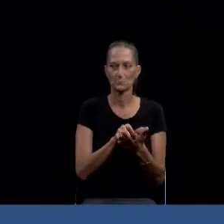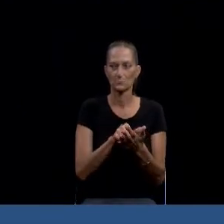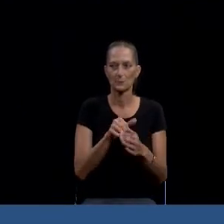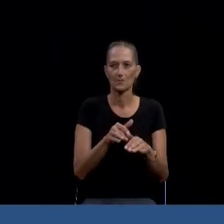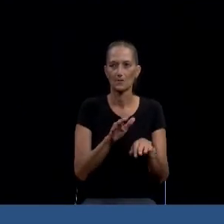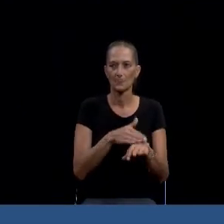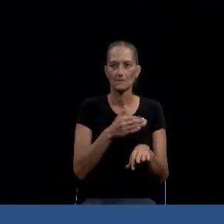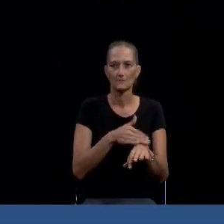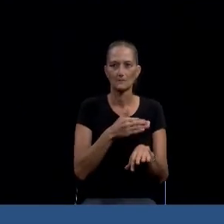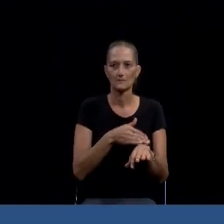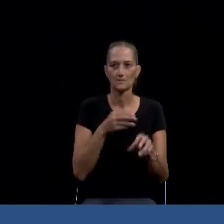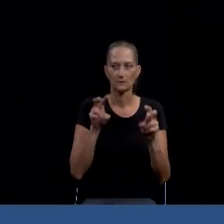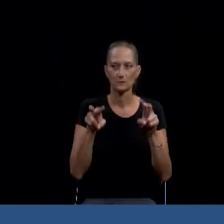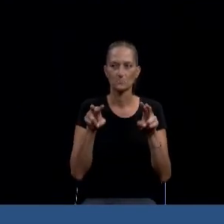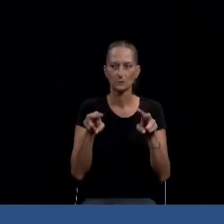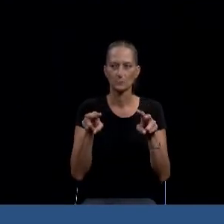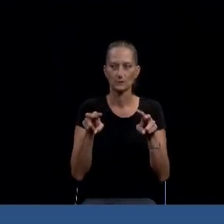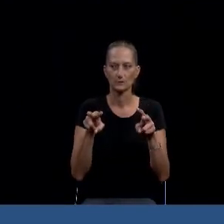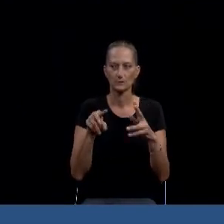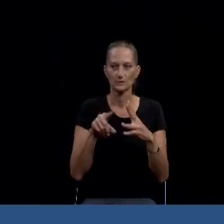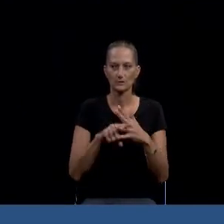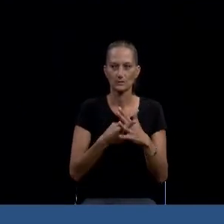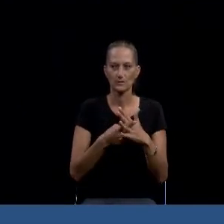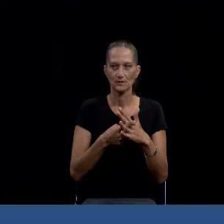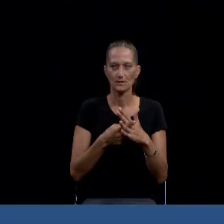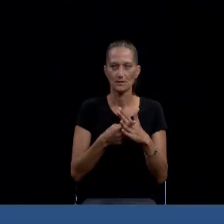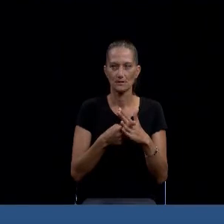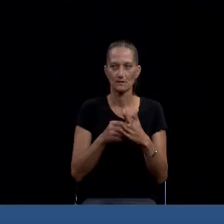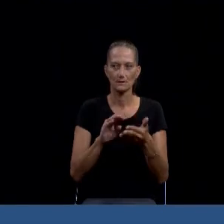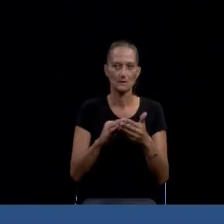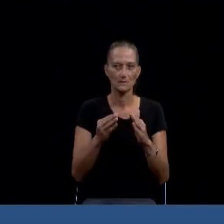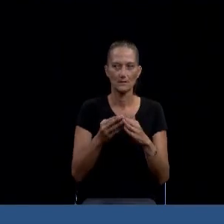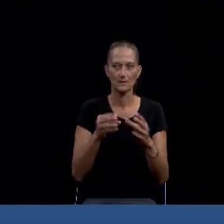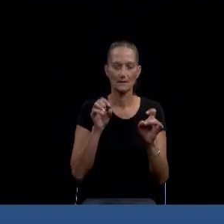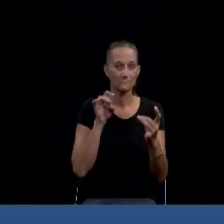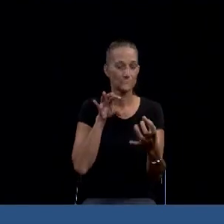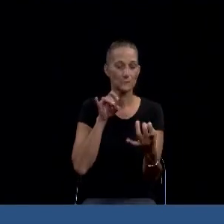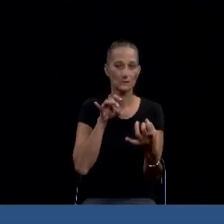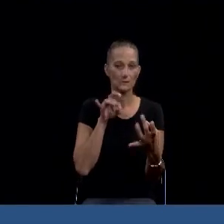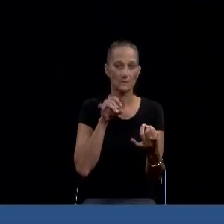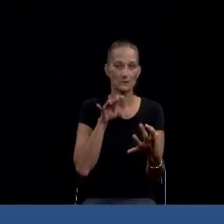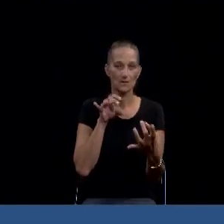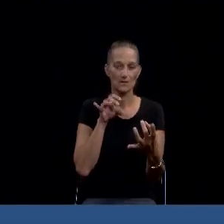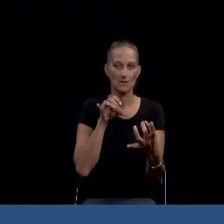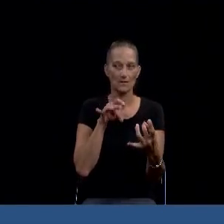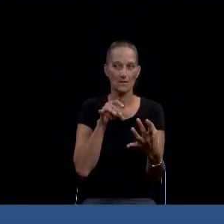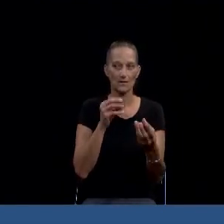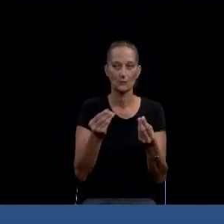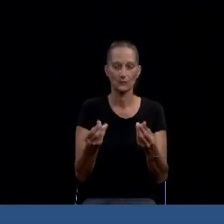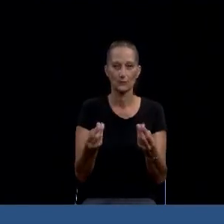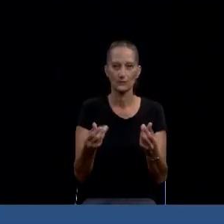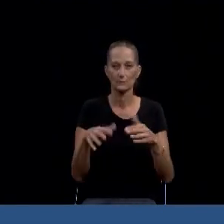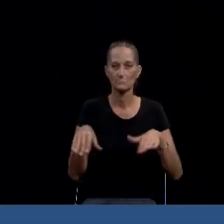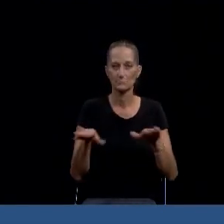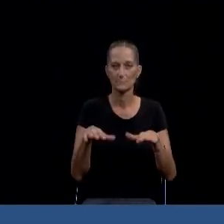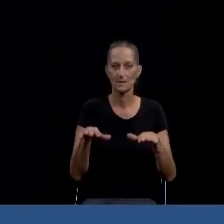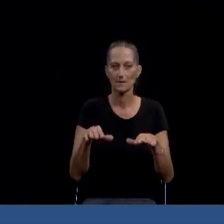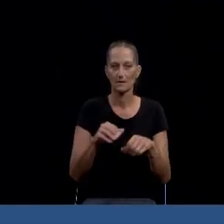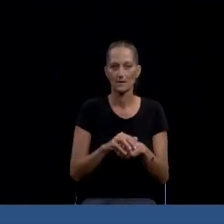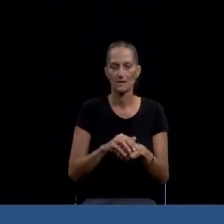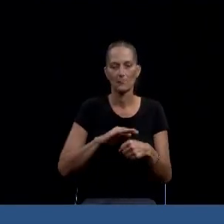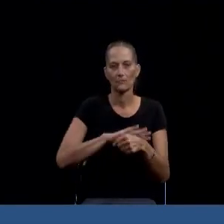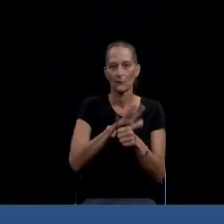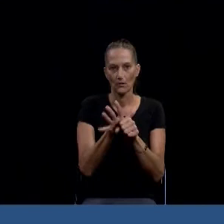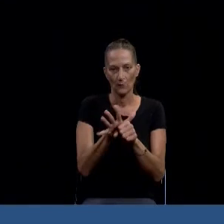community inputs on our properties if COVID ever goes away at one